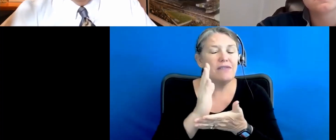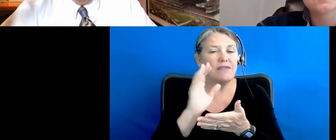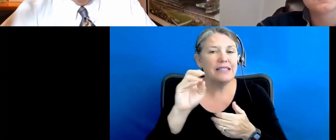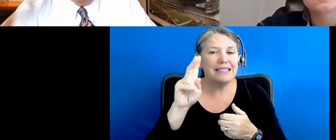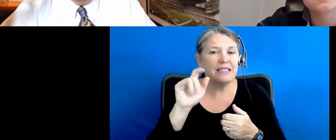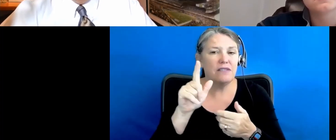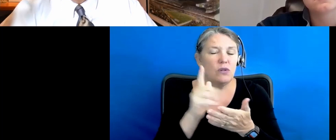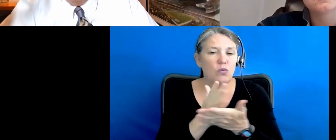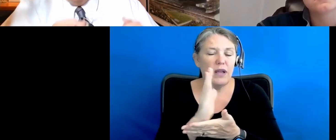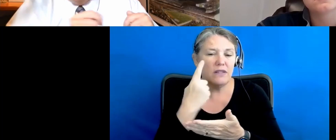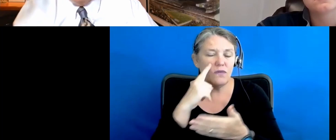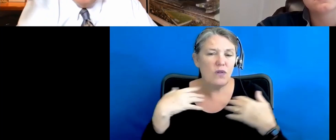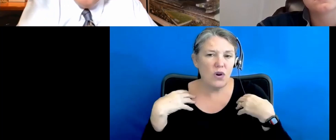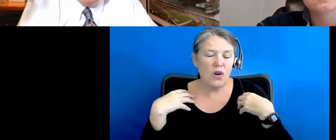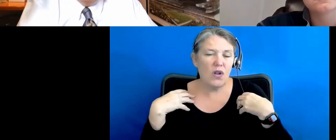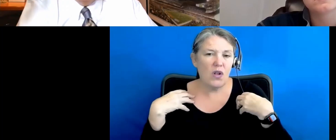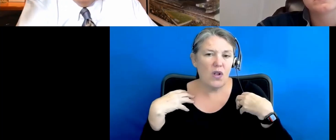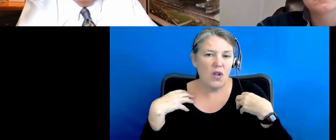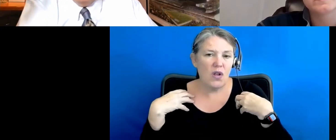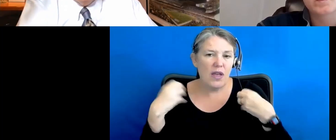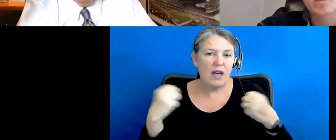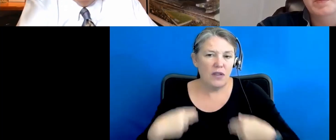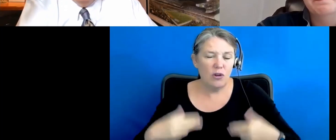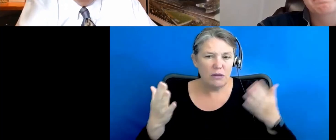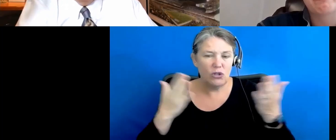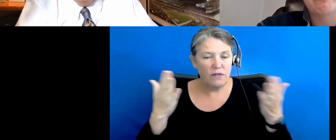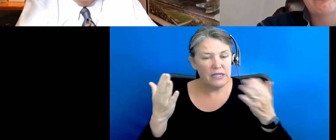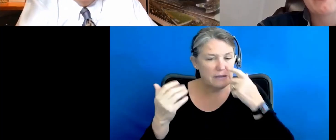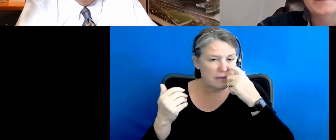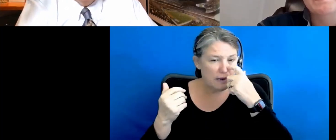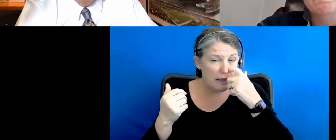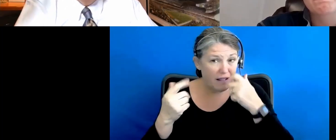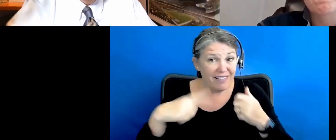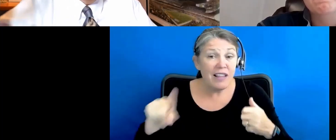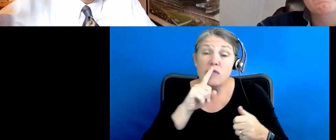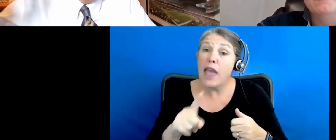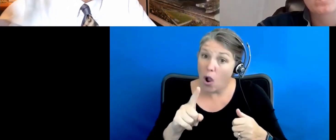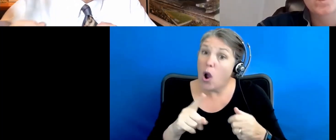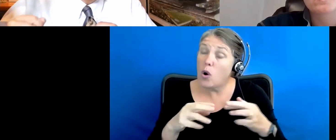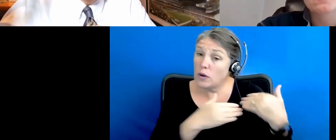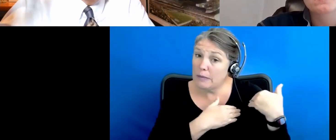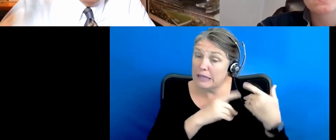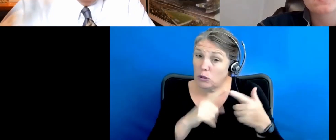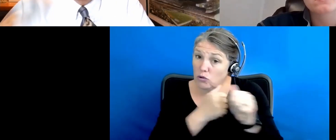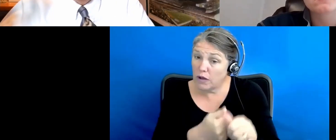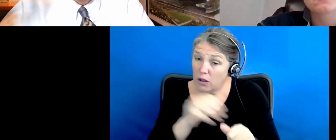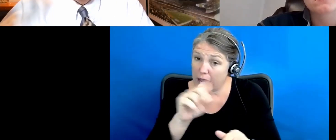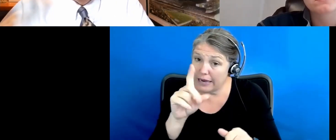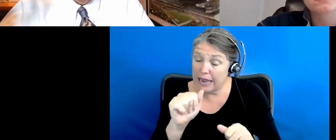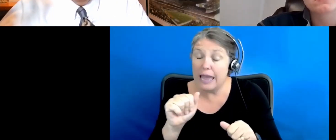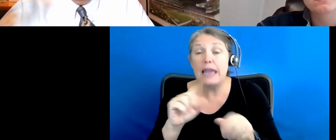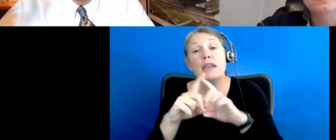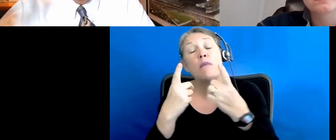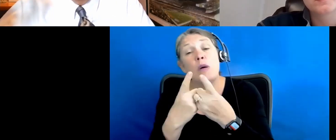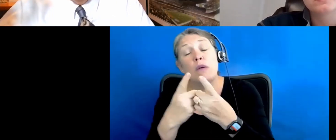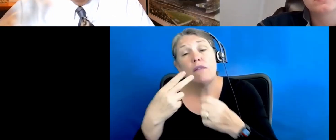Human Services. Department of Justice is responsible for enforcement of the Americans with Disabilities Act. The Department of Health and Human